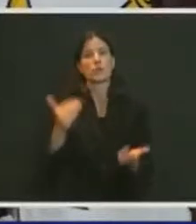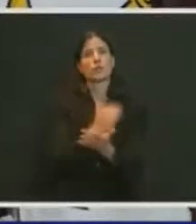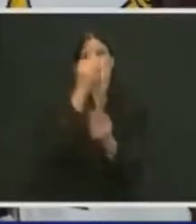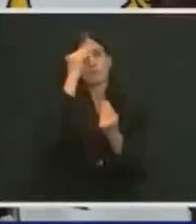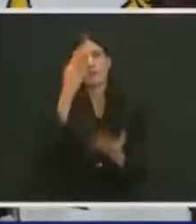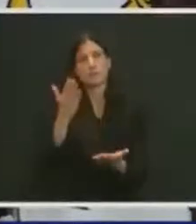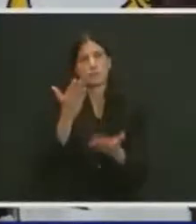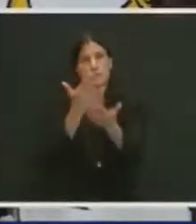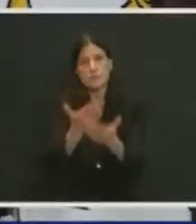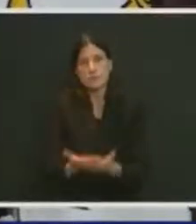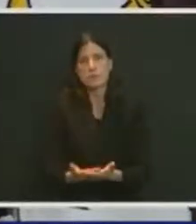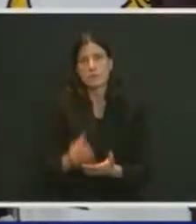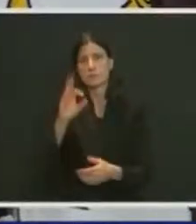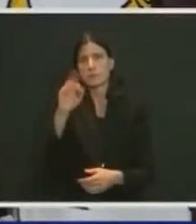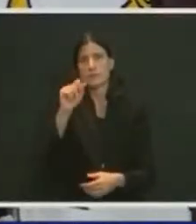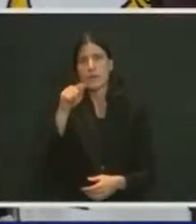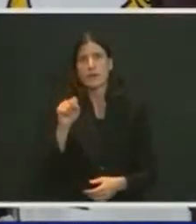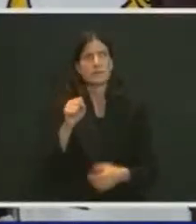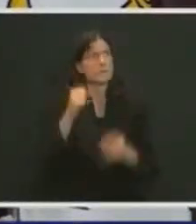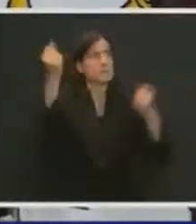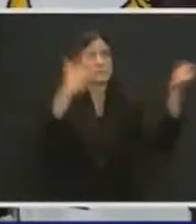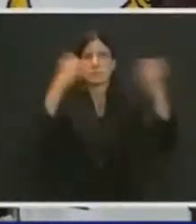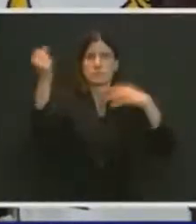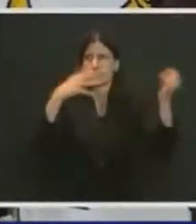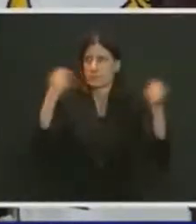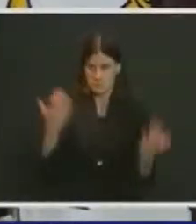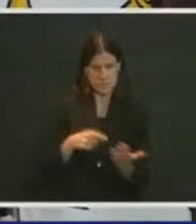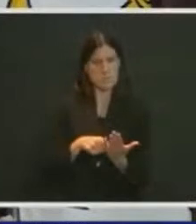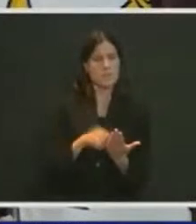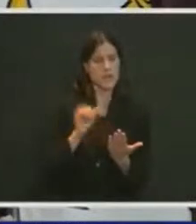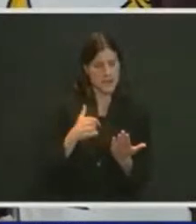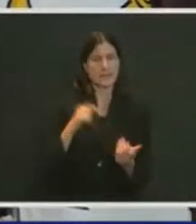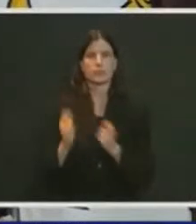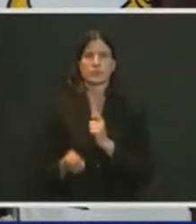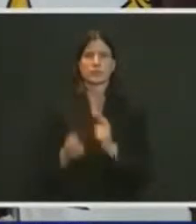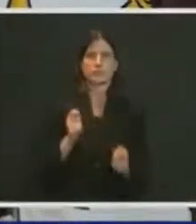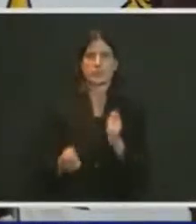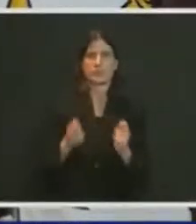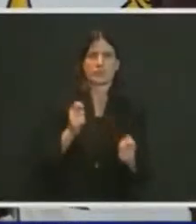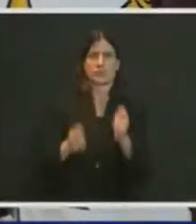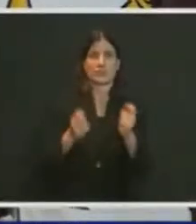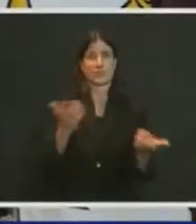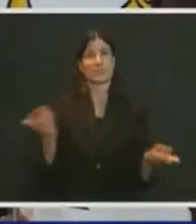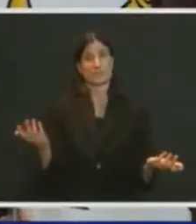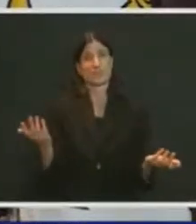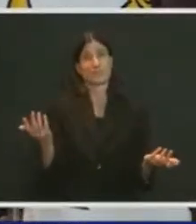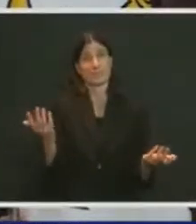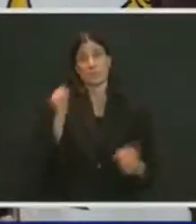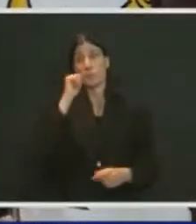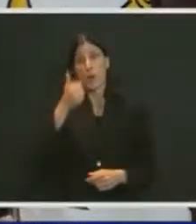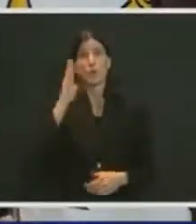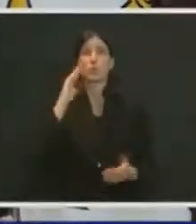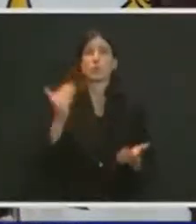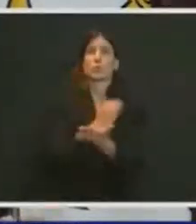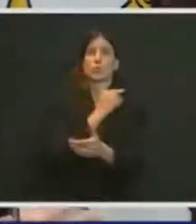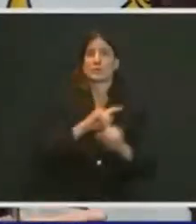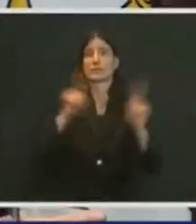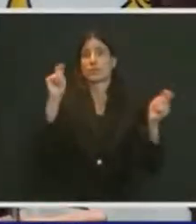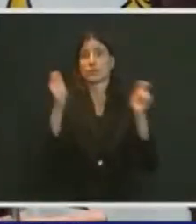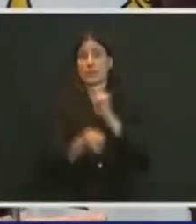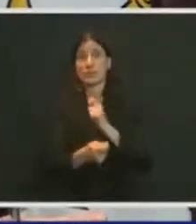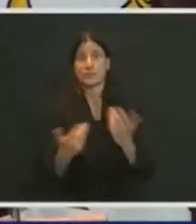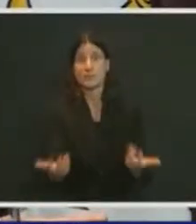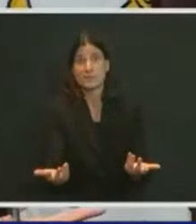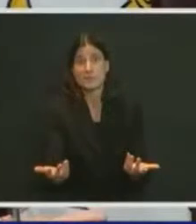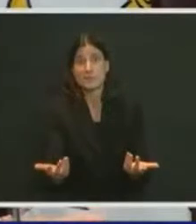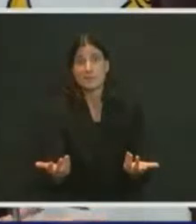we can with what we know at the moment, and to change as necessary. So is R0 a perfect calculation today?